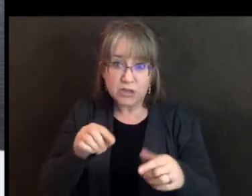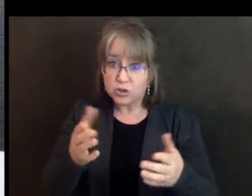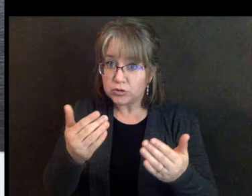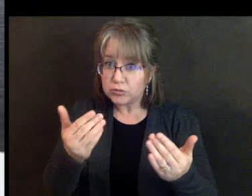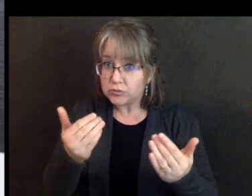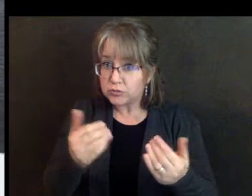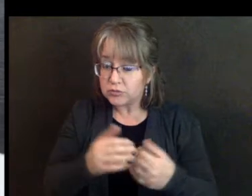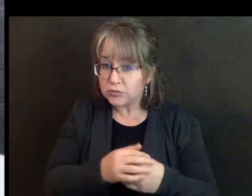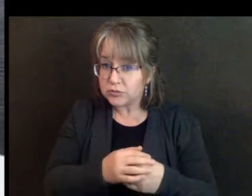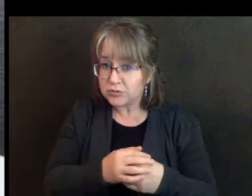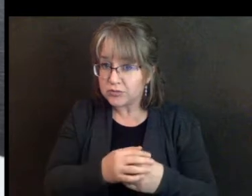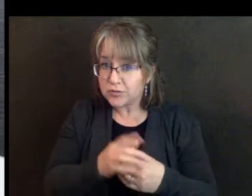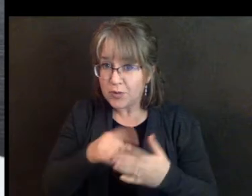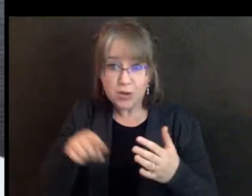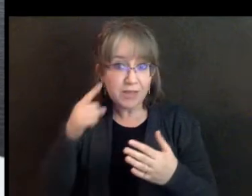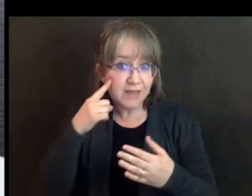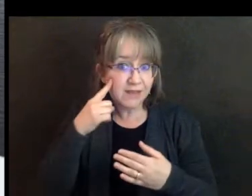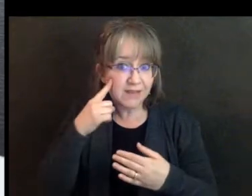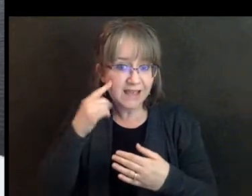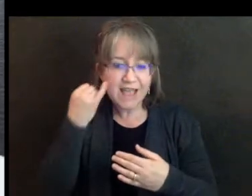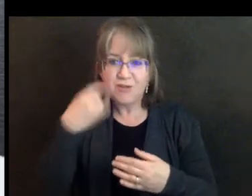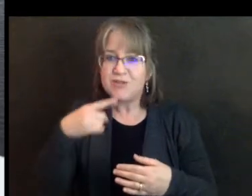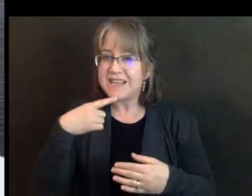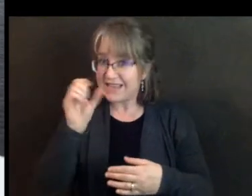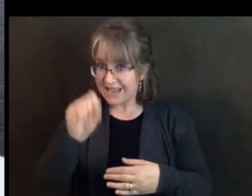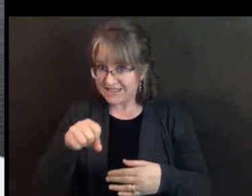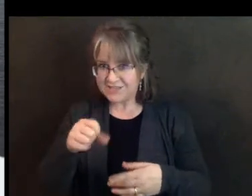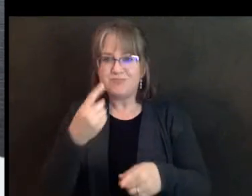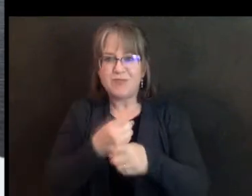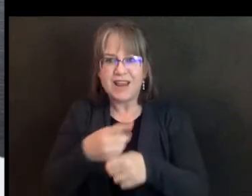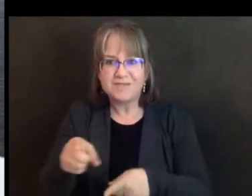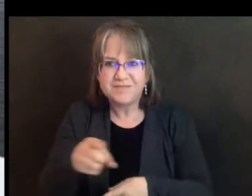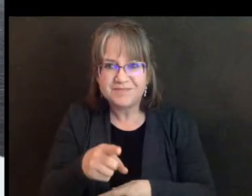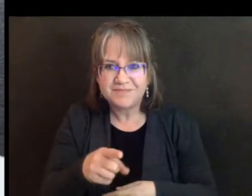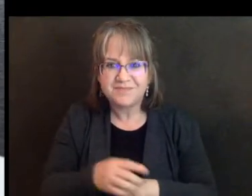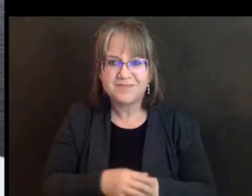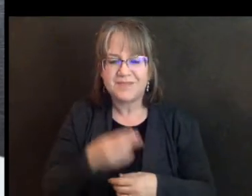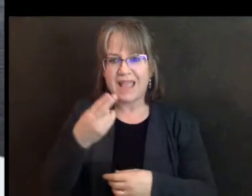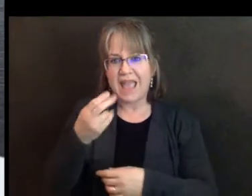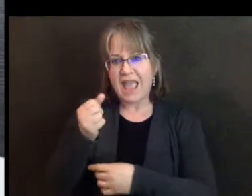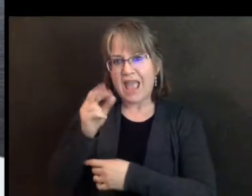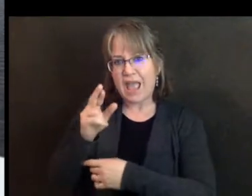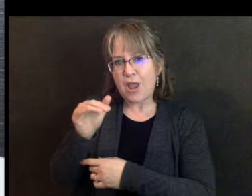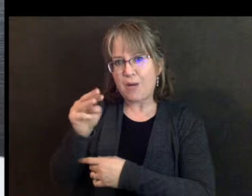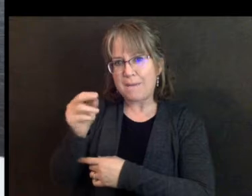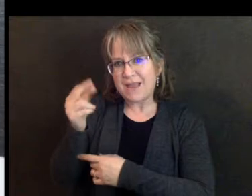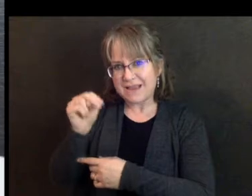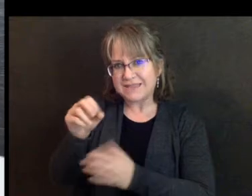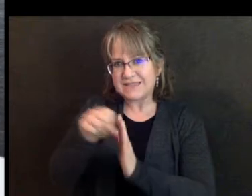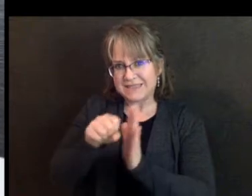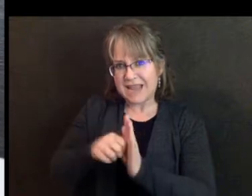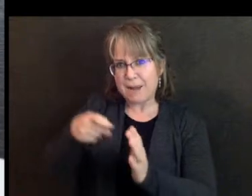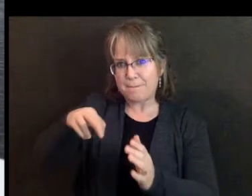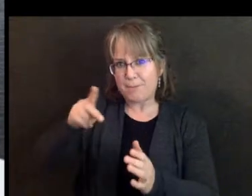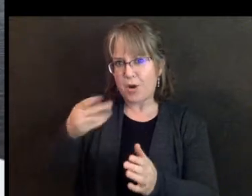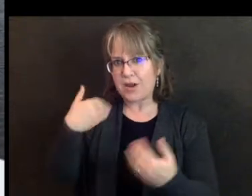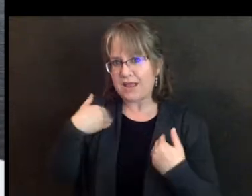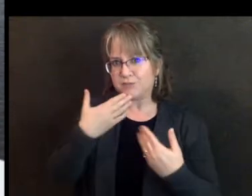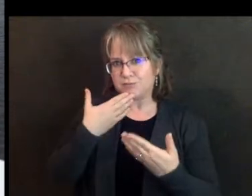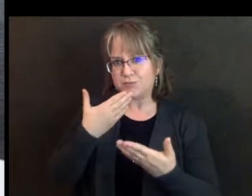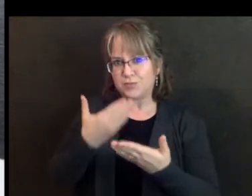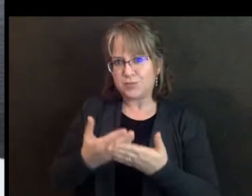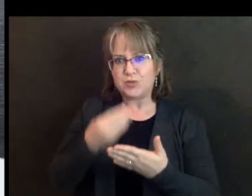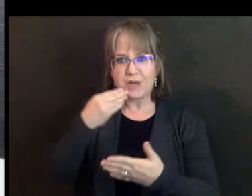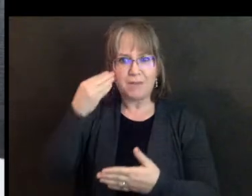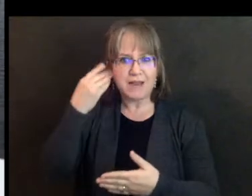For those of you that said yes, you are correct. Harriman State Park does have suitable habitat as far as food for bald eagles. Now we'll